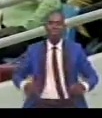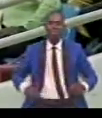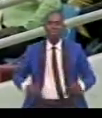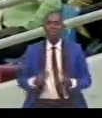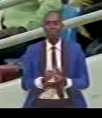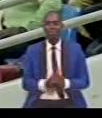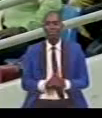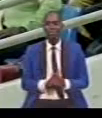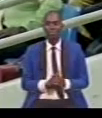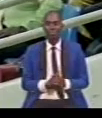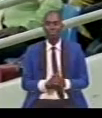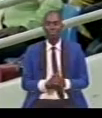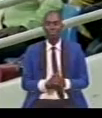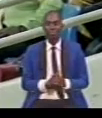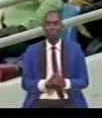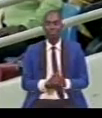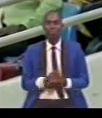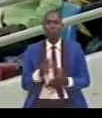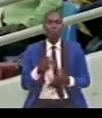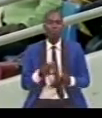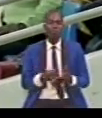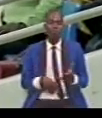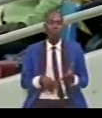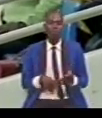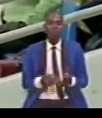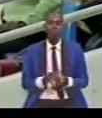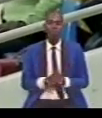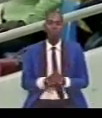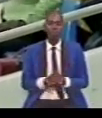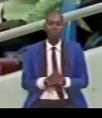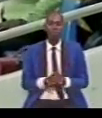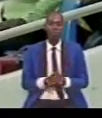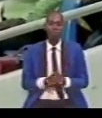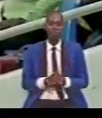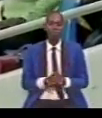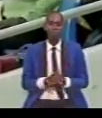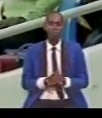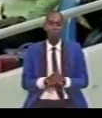Okay, so what she was describing was what we call a myocardial infarction.